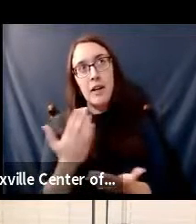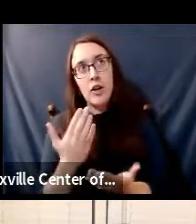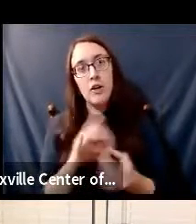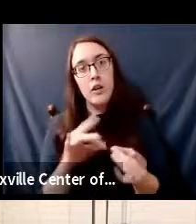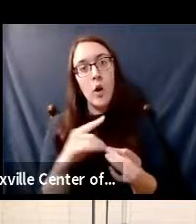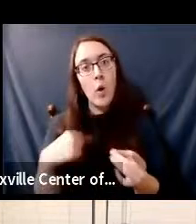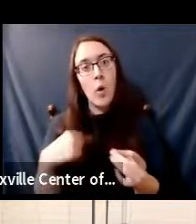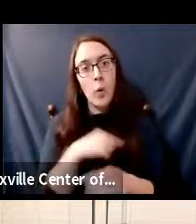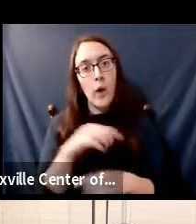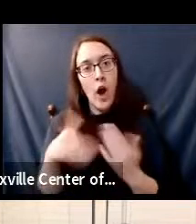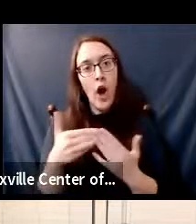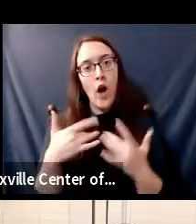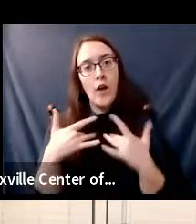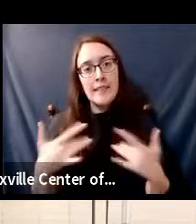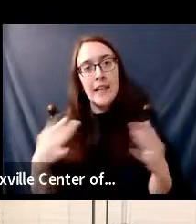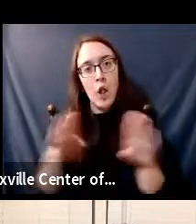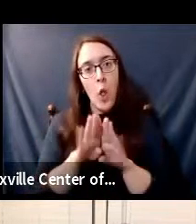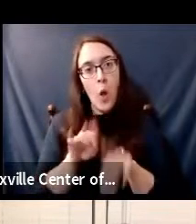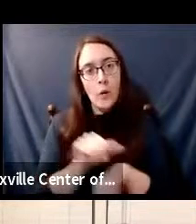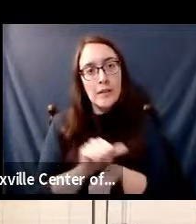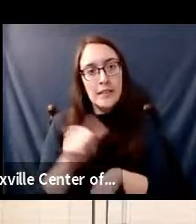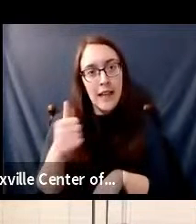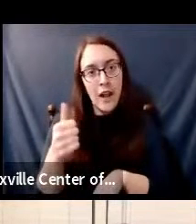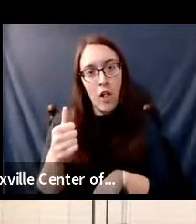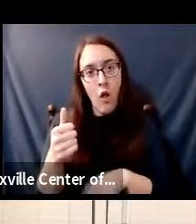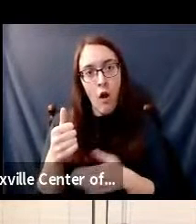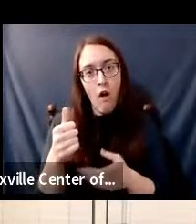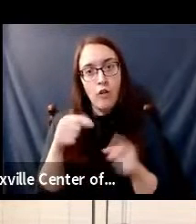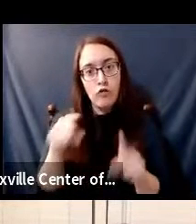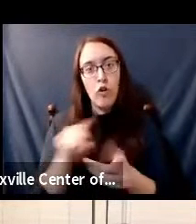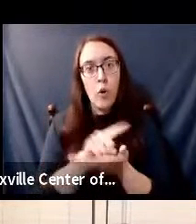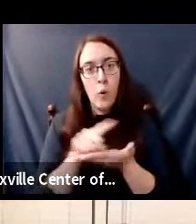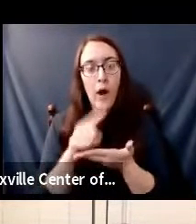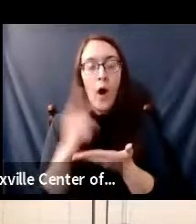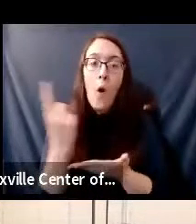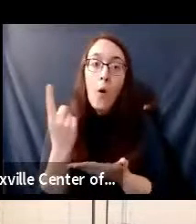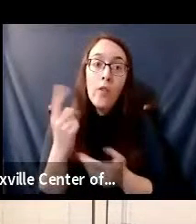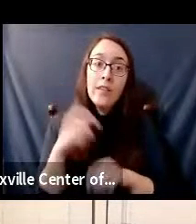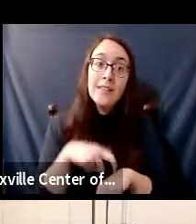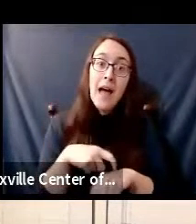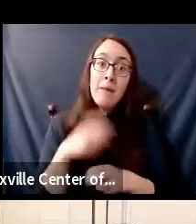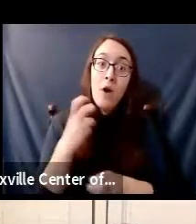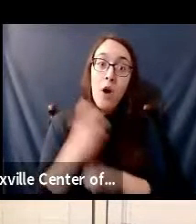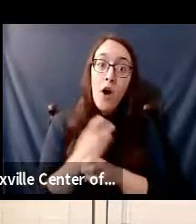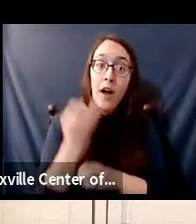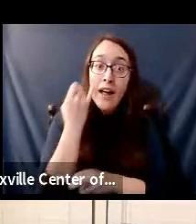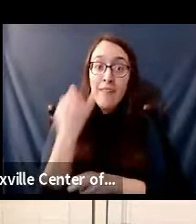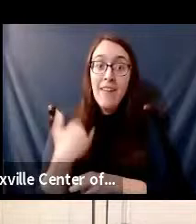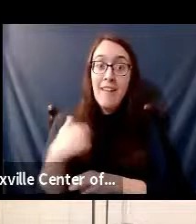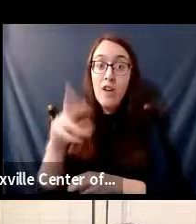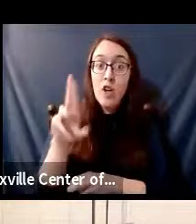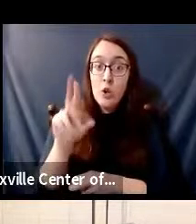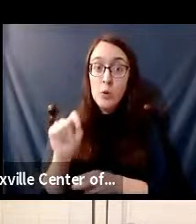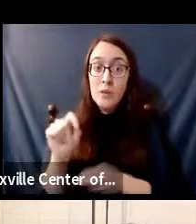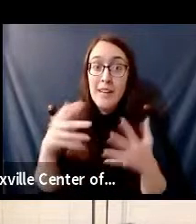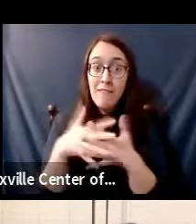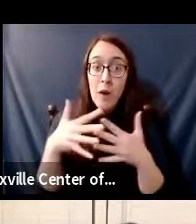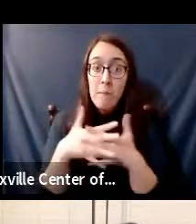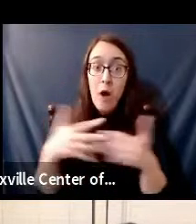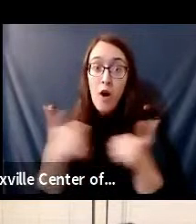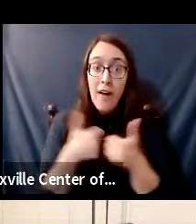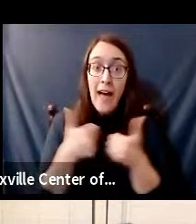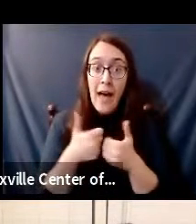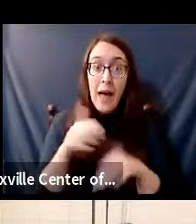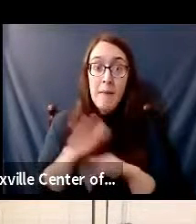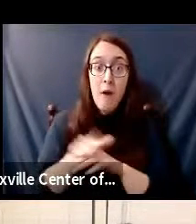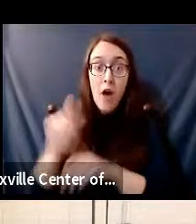at 10 o'clock through the week. The only times it becomes really hard is when there's a UT football game on ESPN and the game starts at